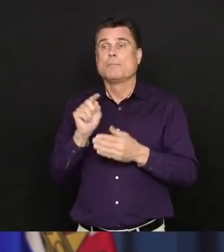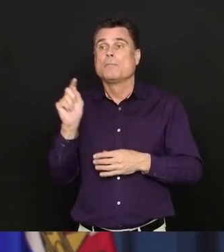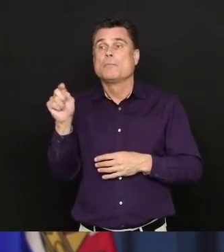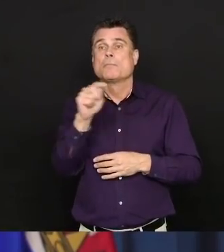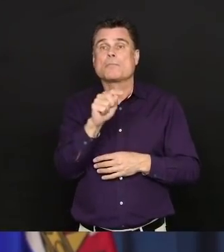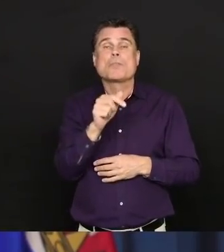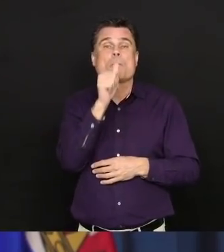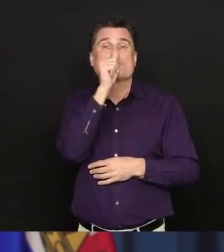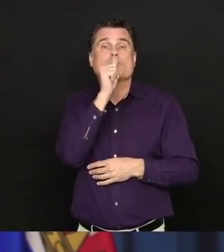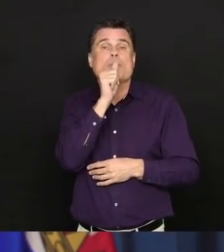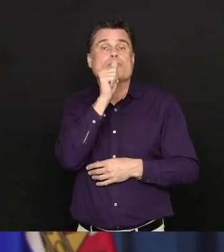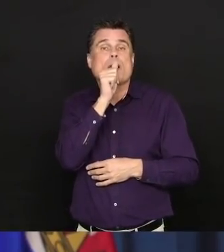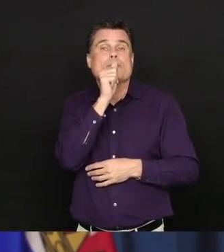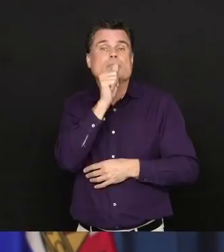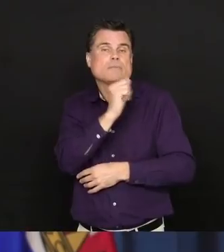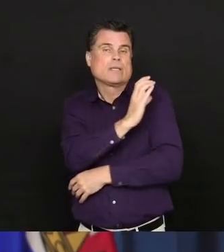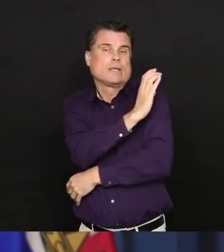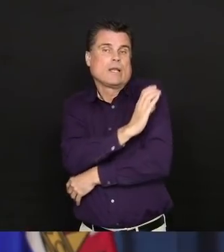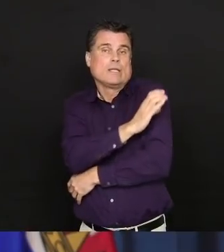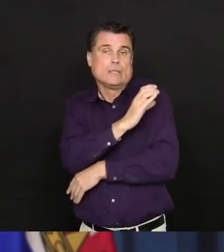in private surgical